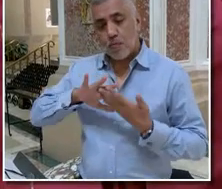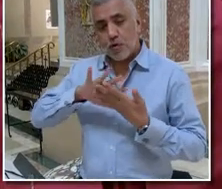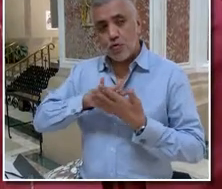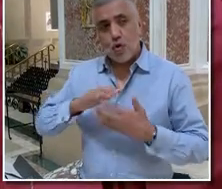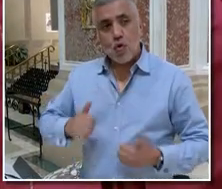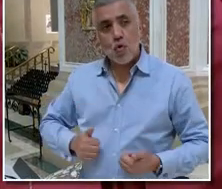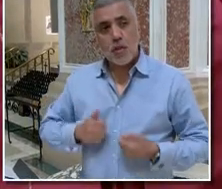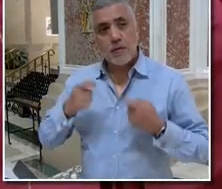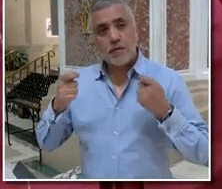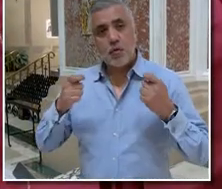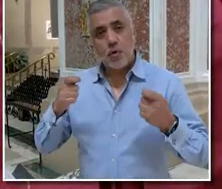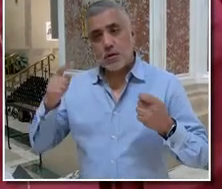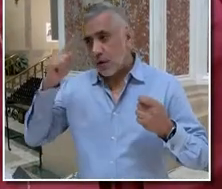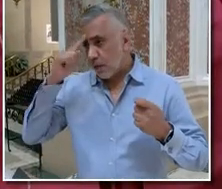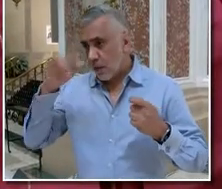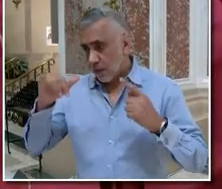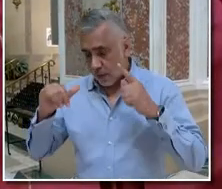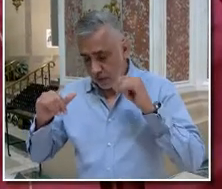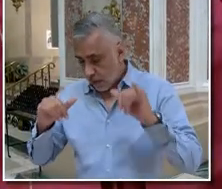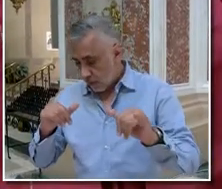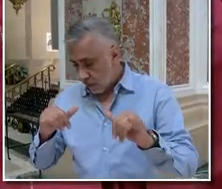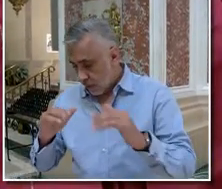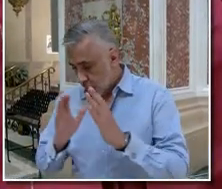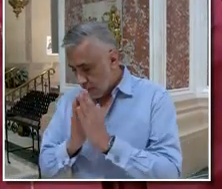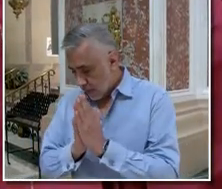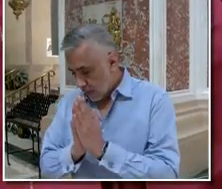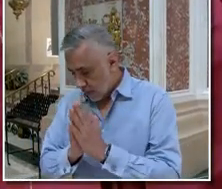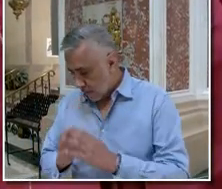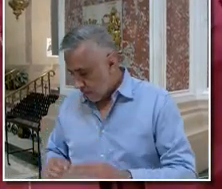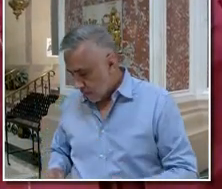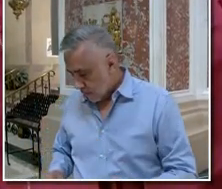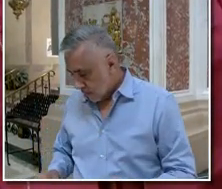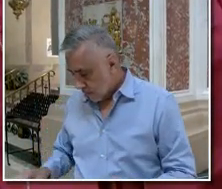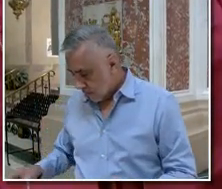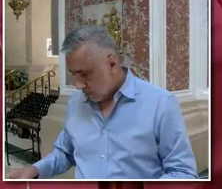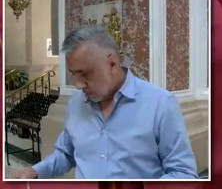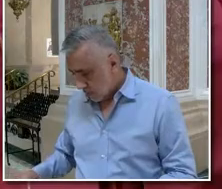and reigns forever and ever.